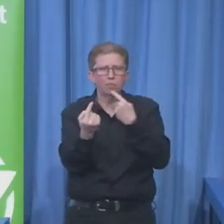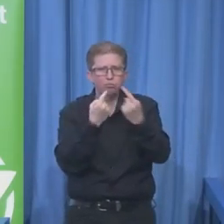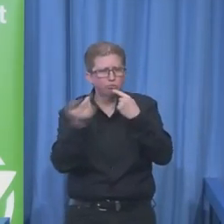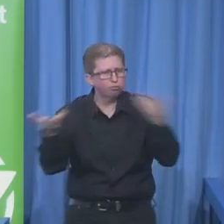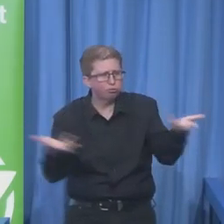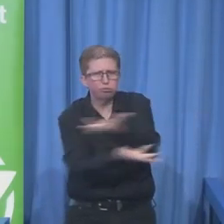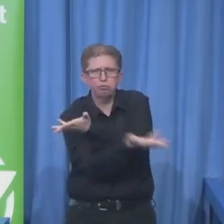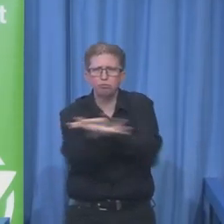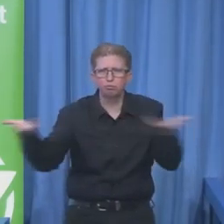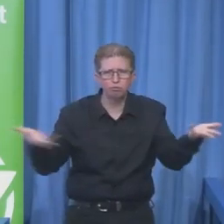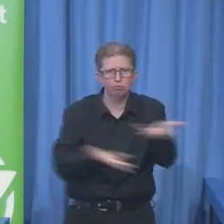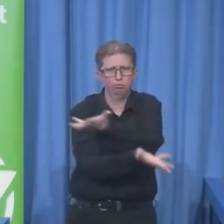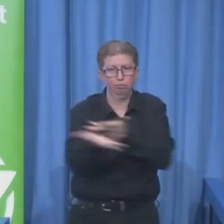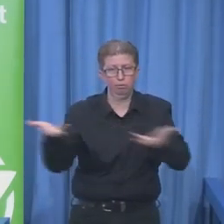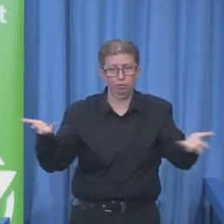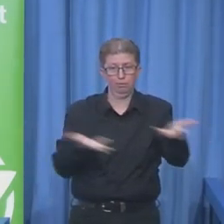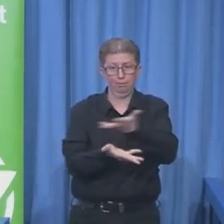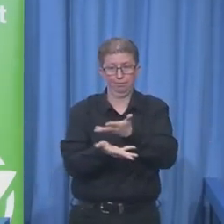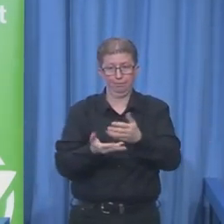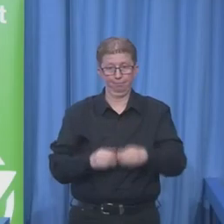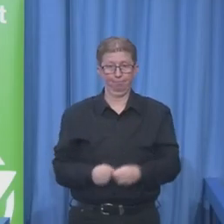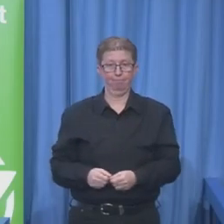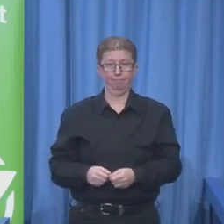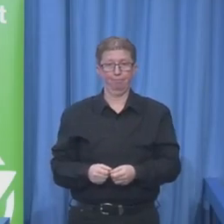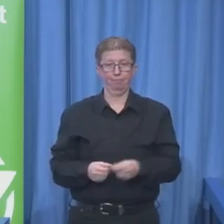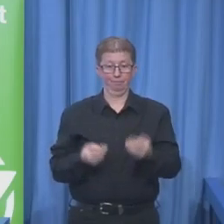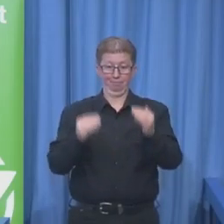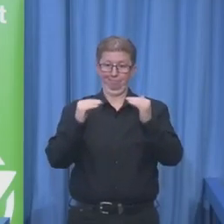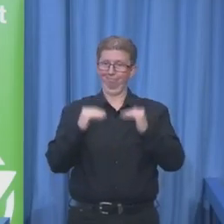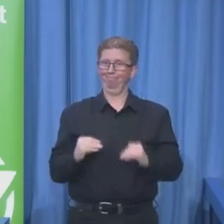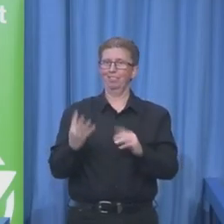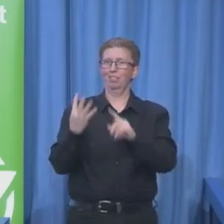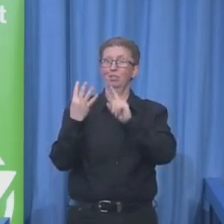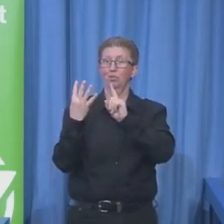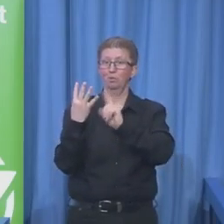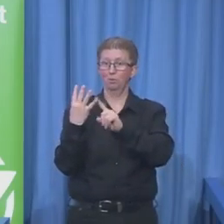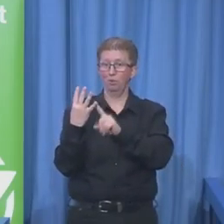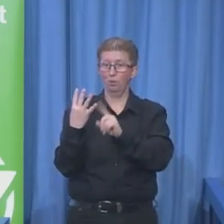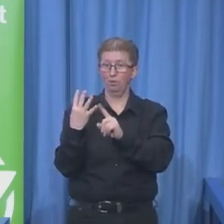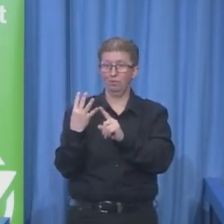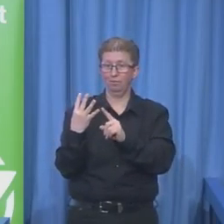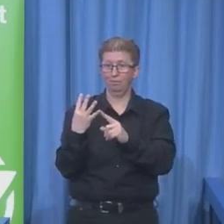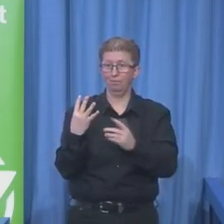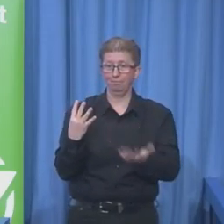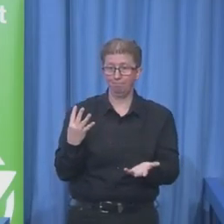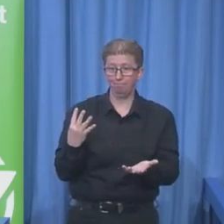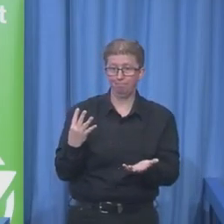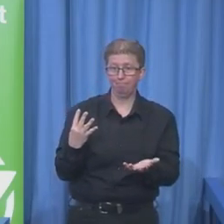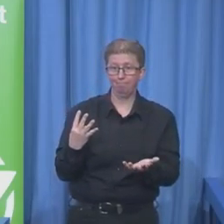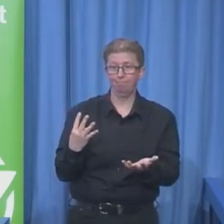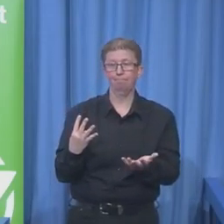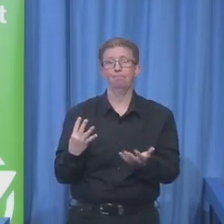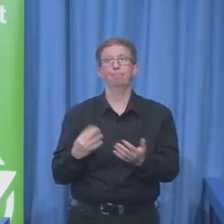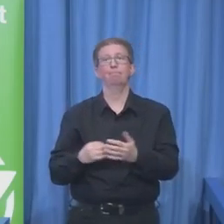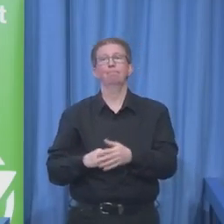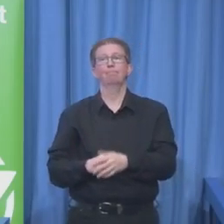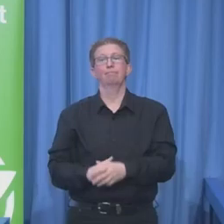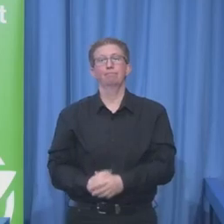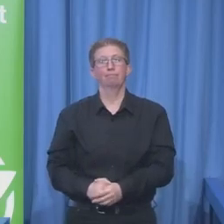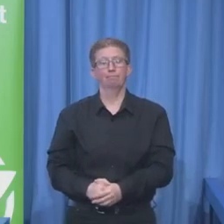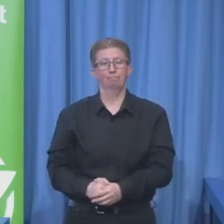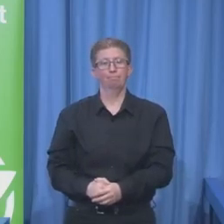The next success factor is regular training of